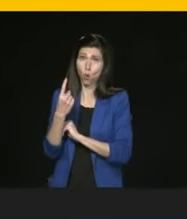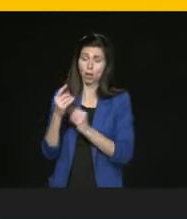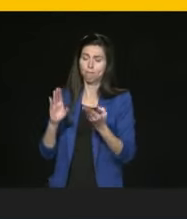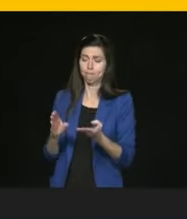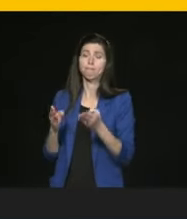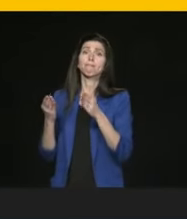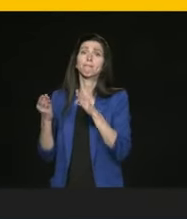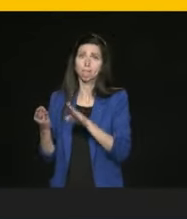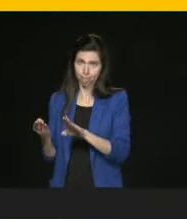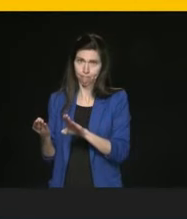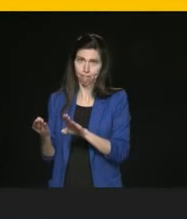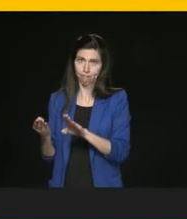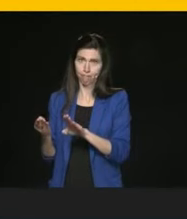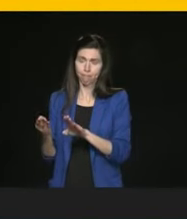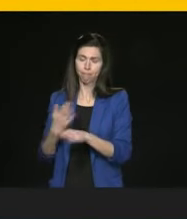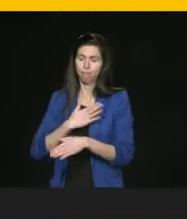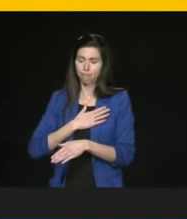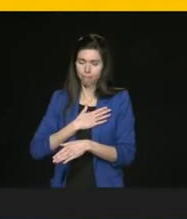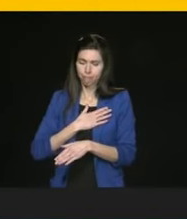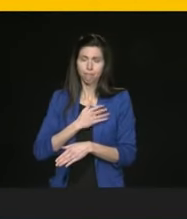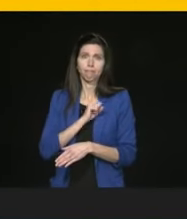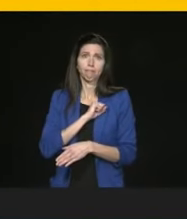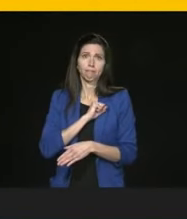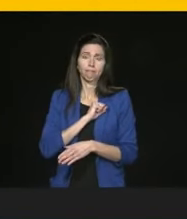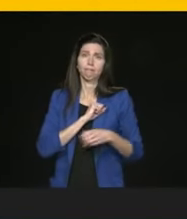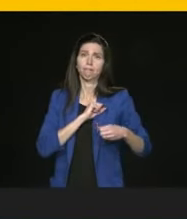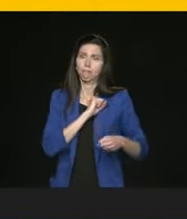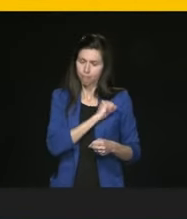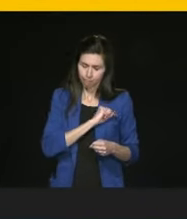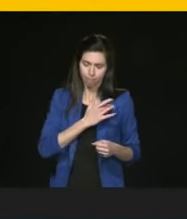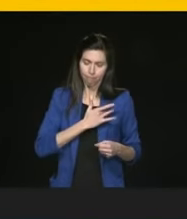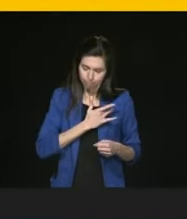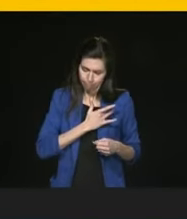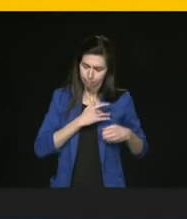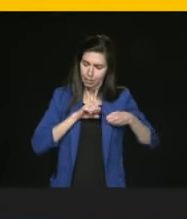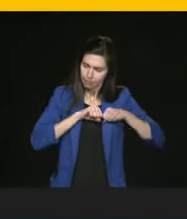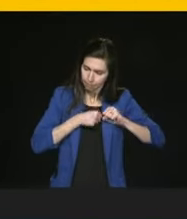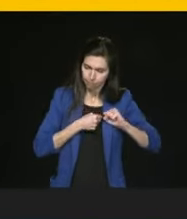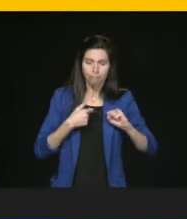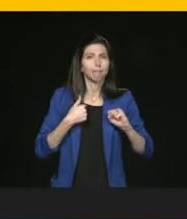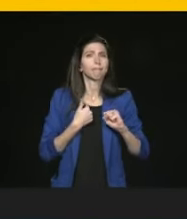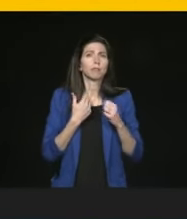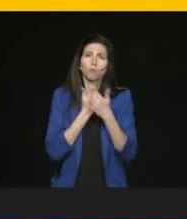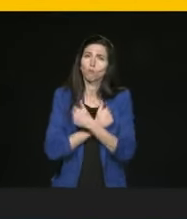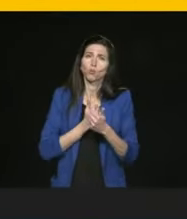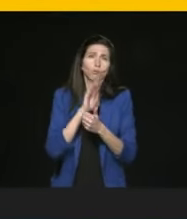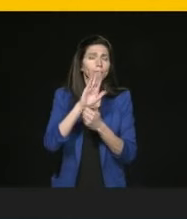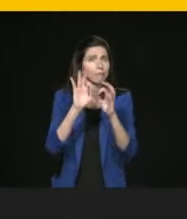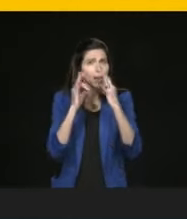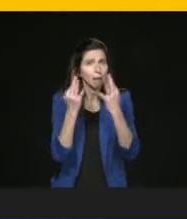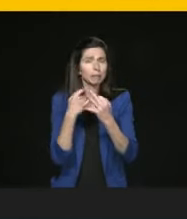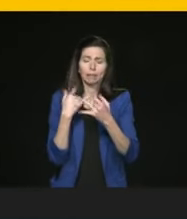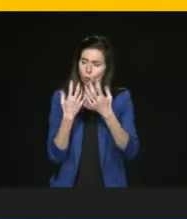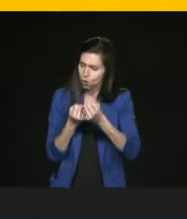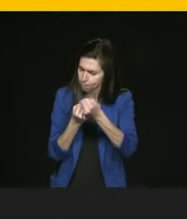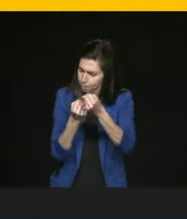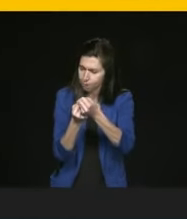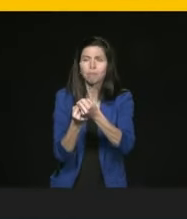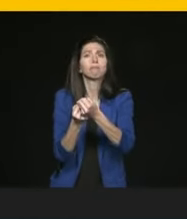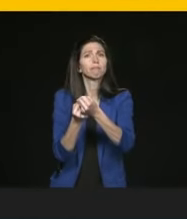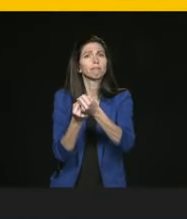to Six Nations of the Grand River. Our thoughts are with the families, loved ones, and community as they heal during this difficult